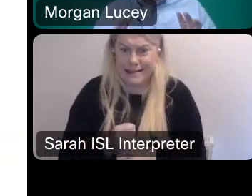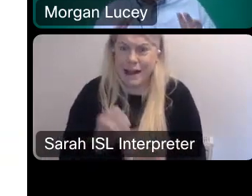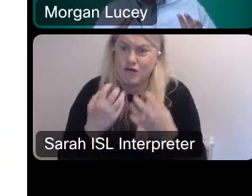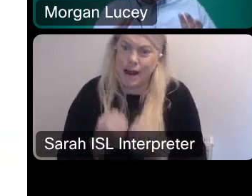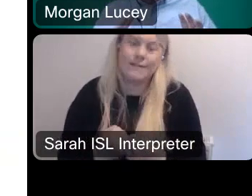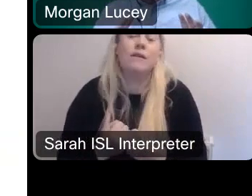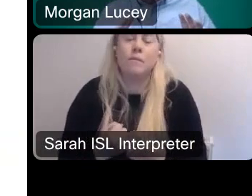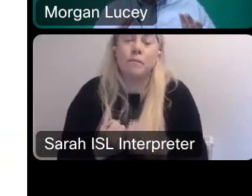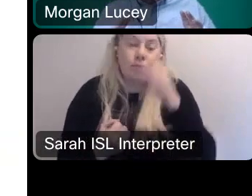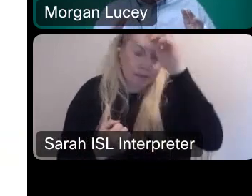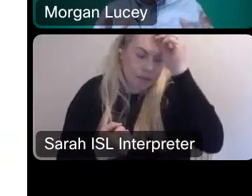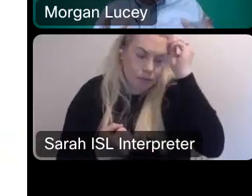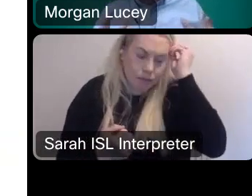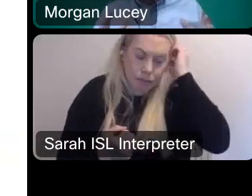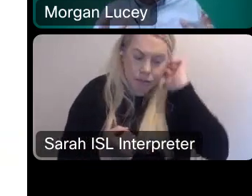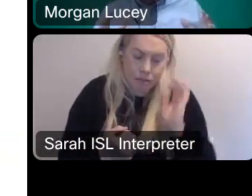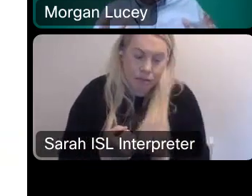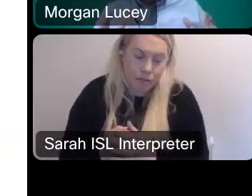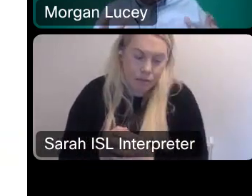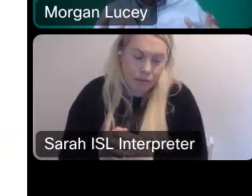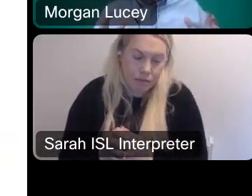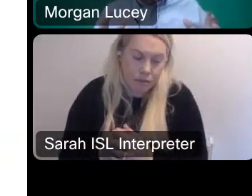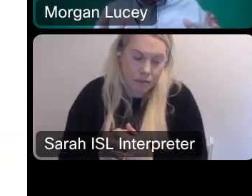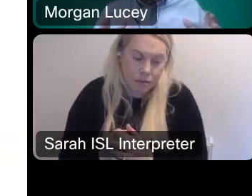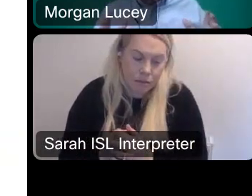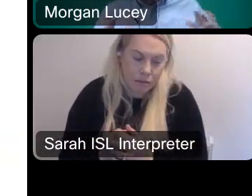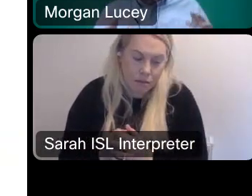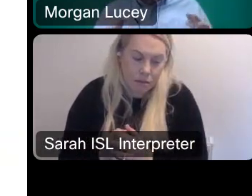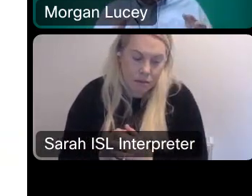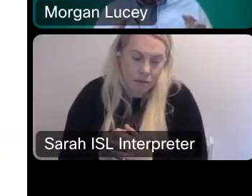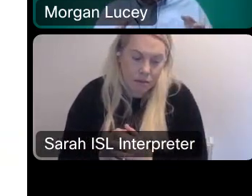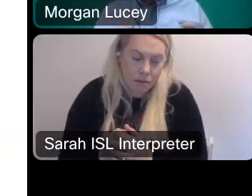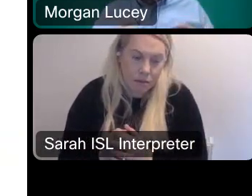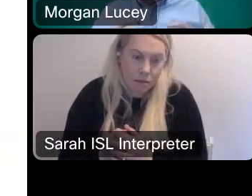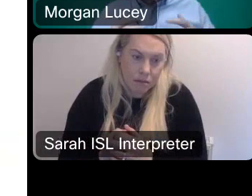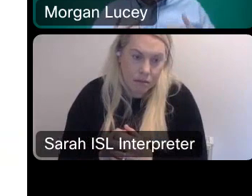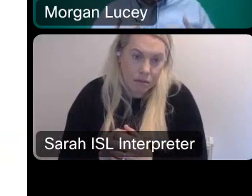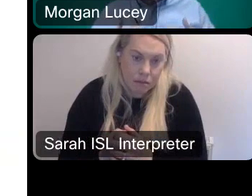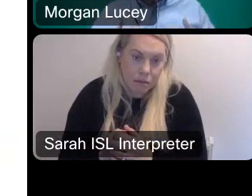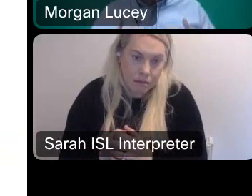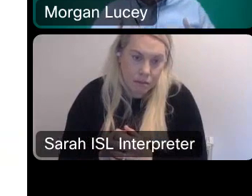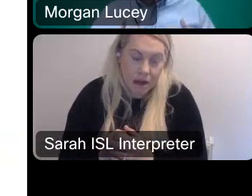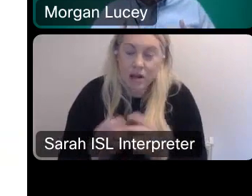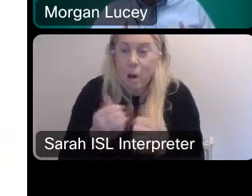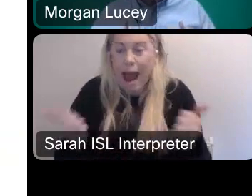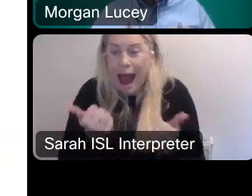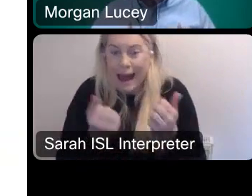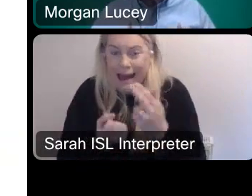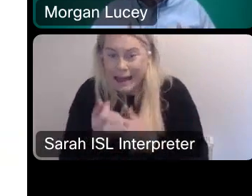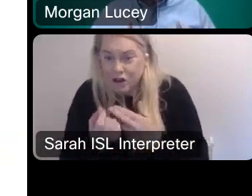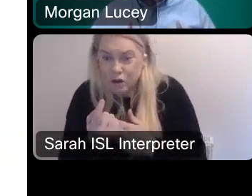that, quite broadly and I'm talking about, say, any of the issues that would bring people to want to